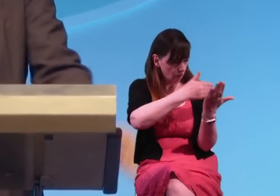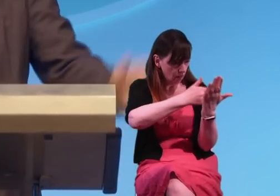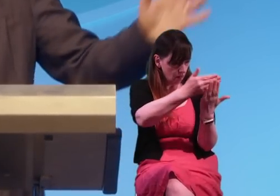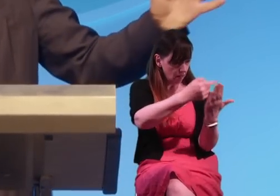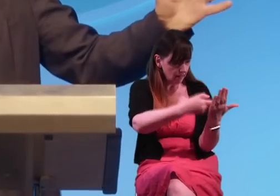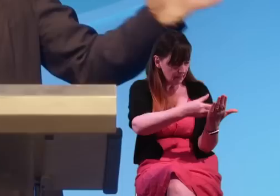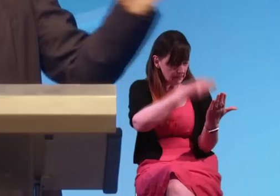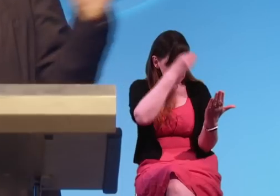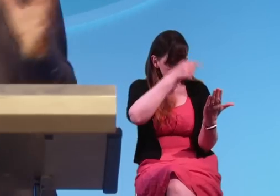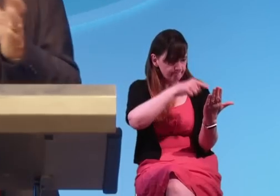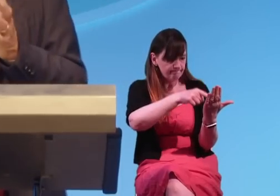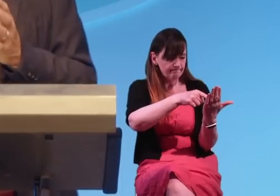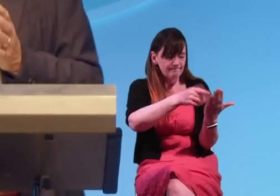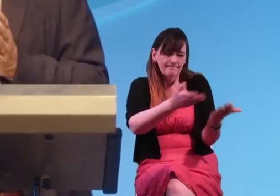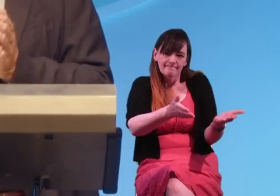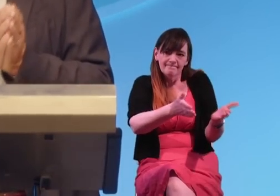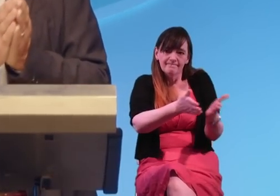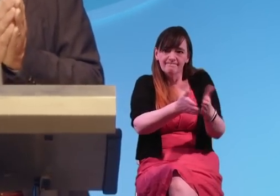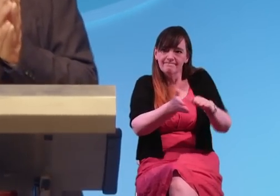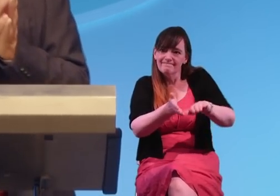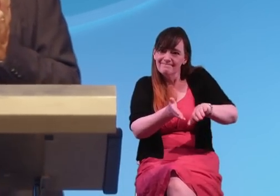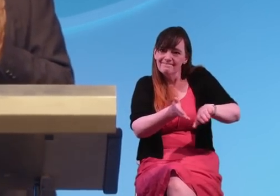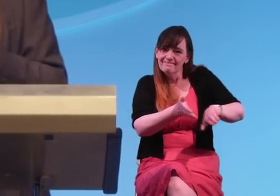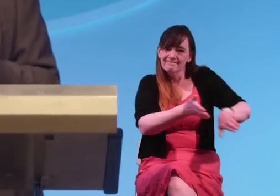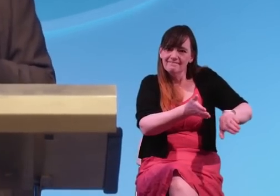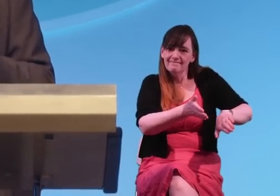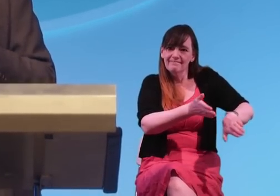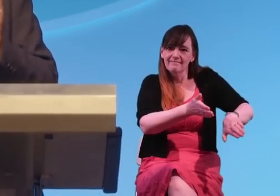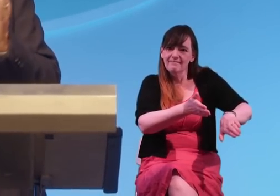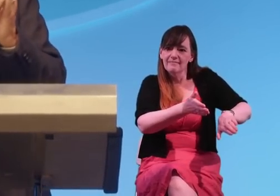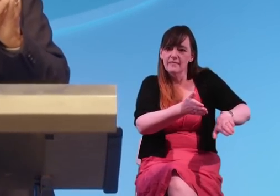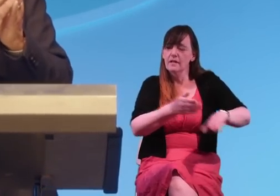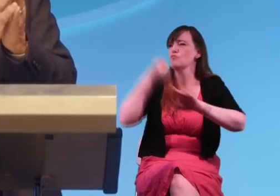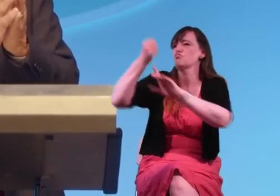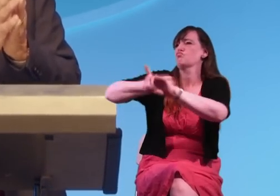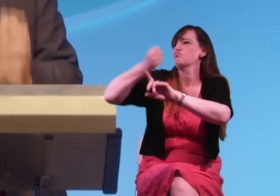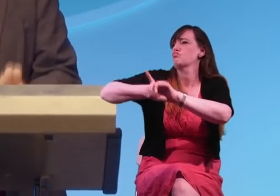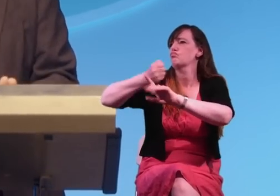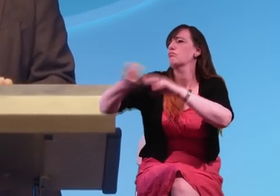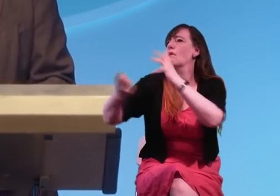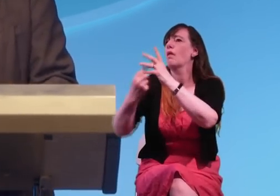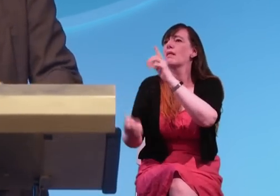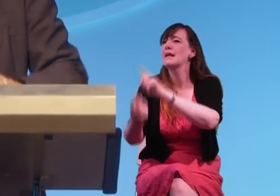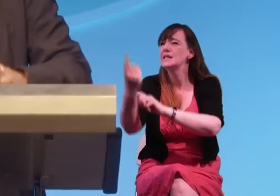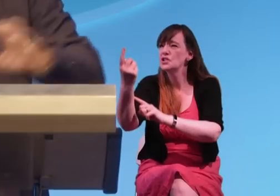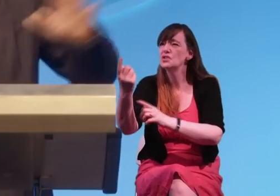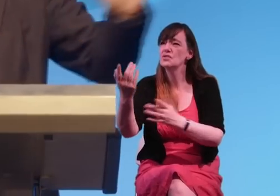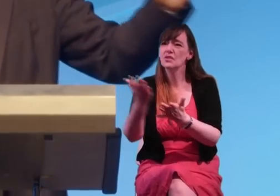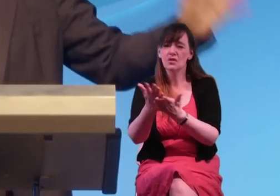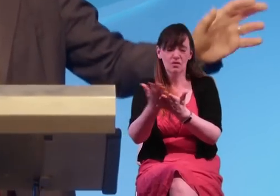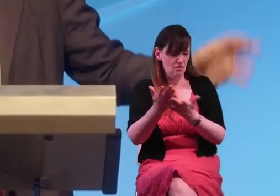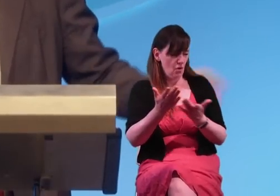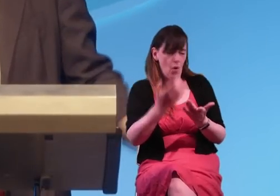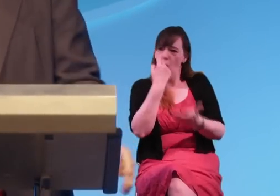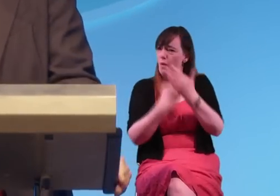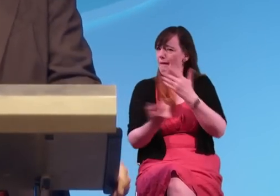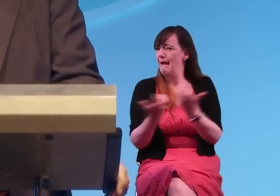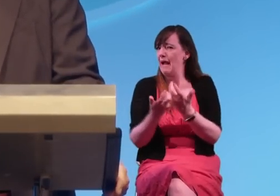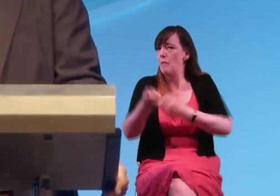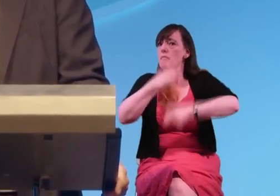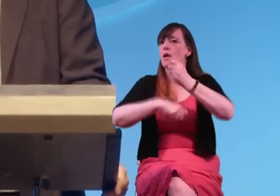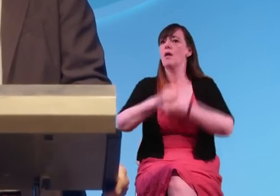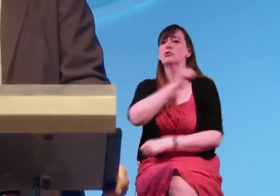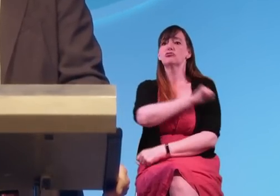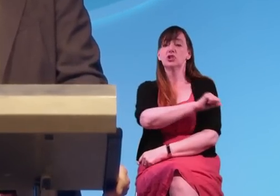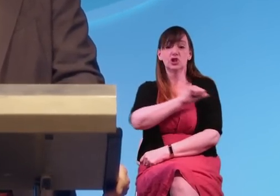In terms of the gospel, not simply in the story of how a person may come to Christ, but the overarching reality of